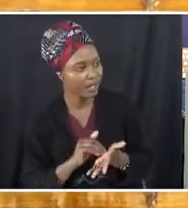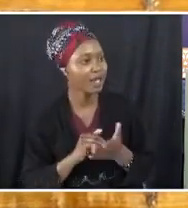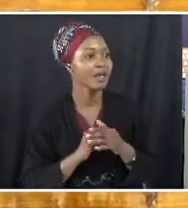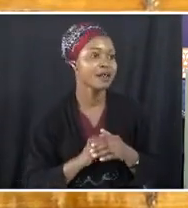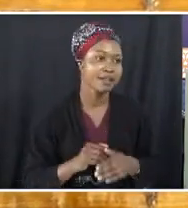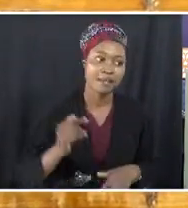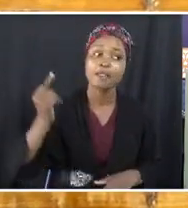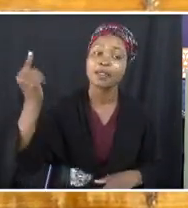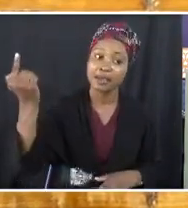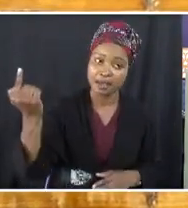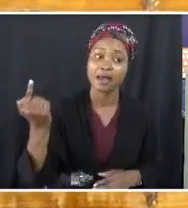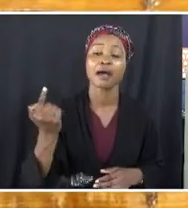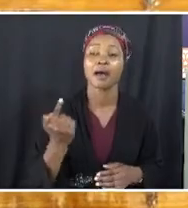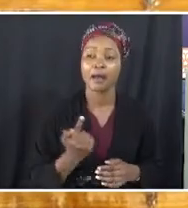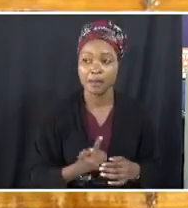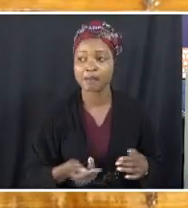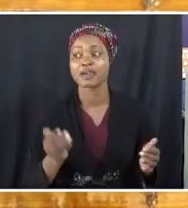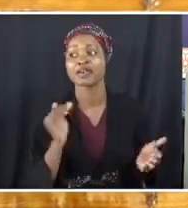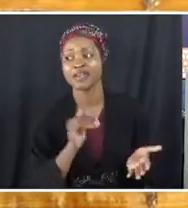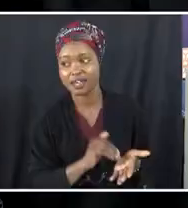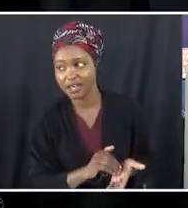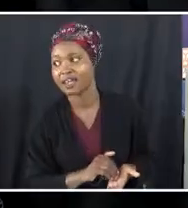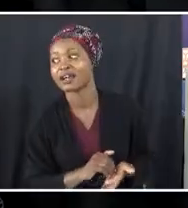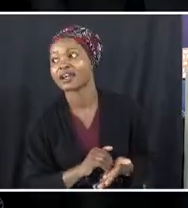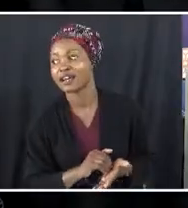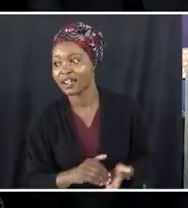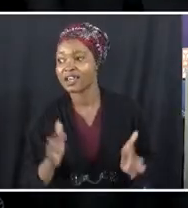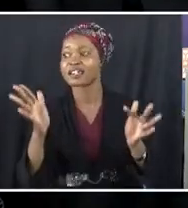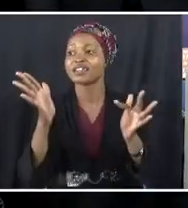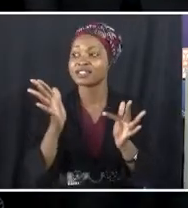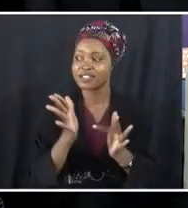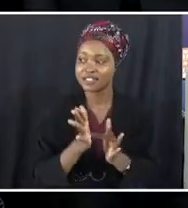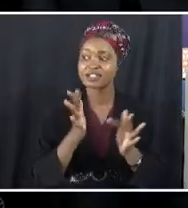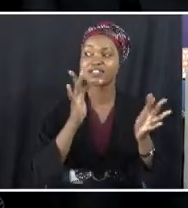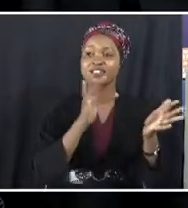coming again, coming again.